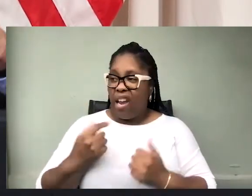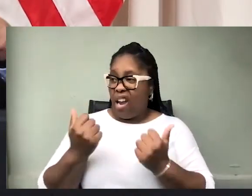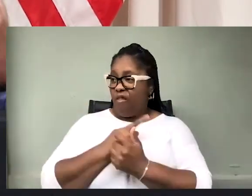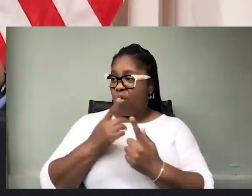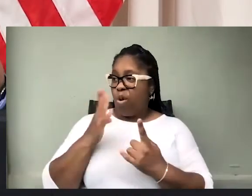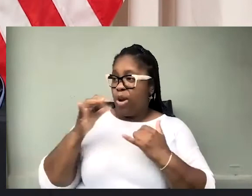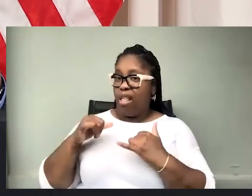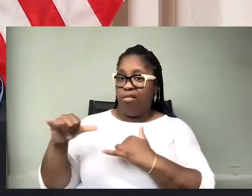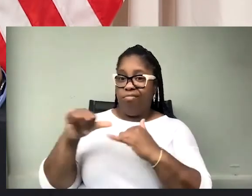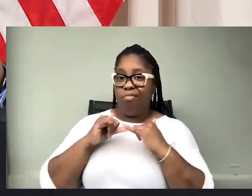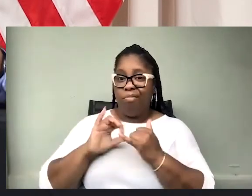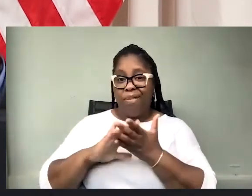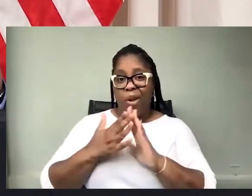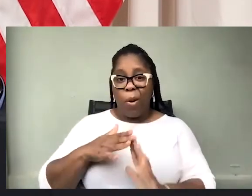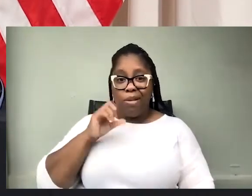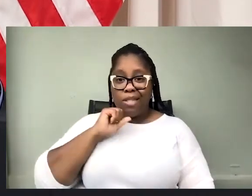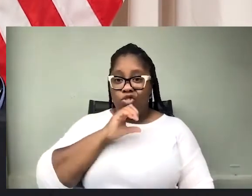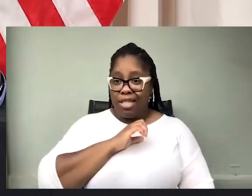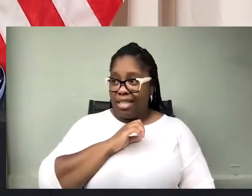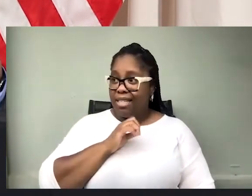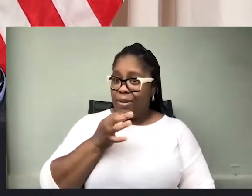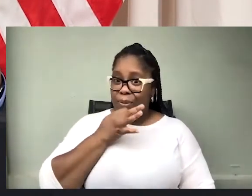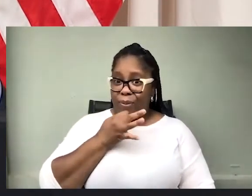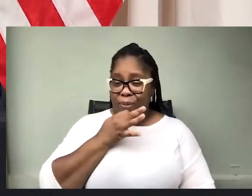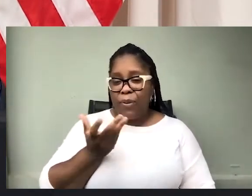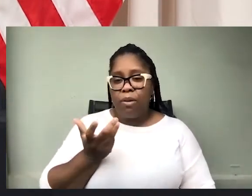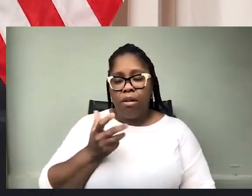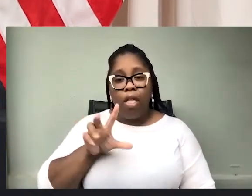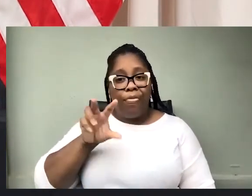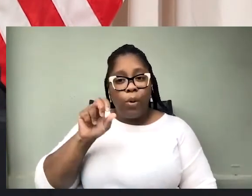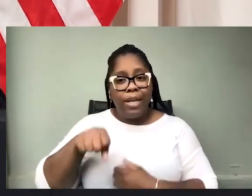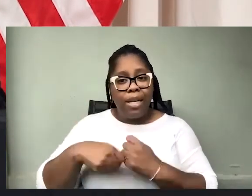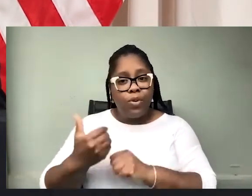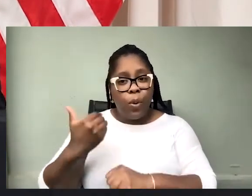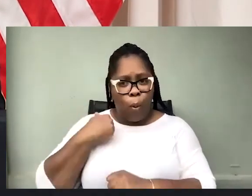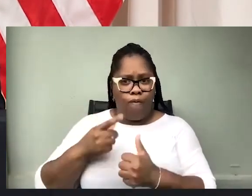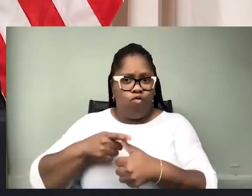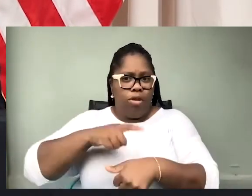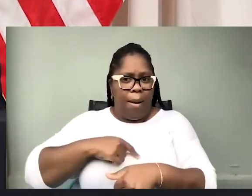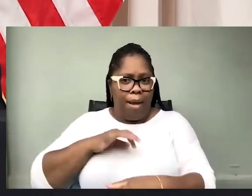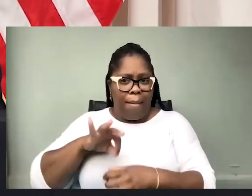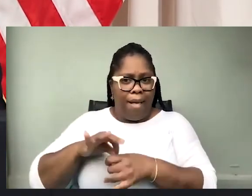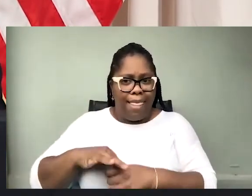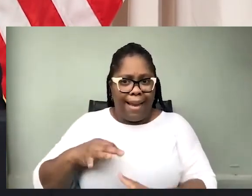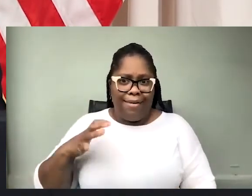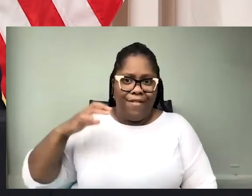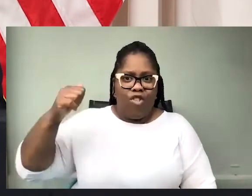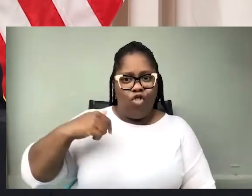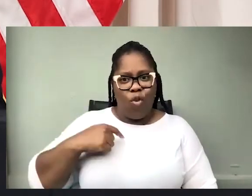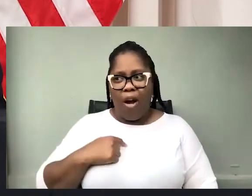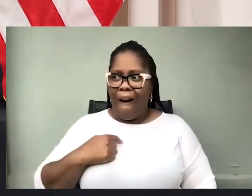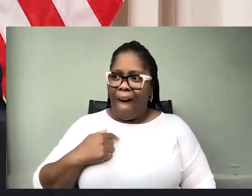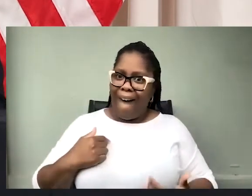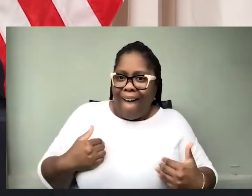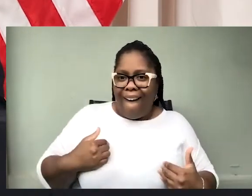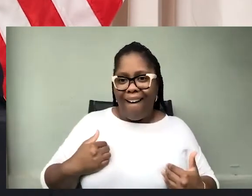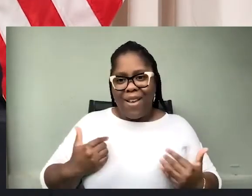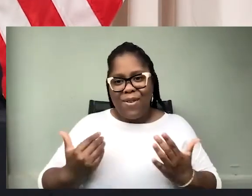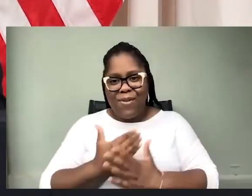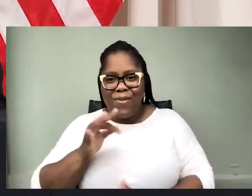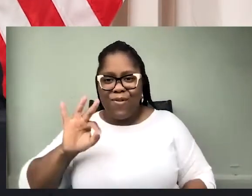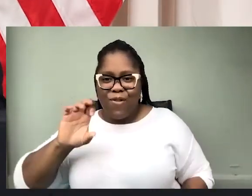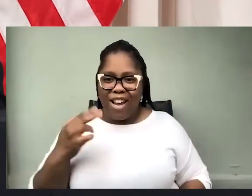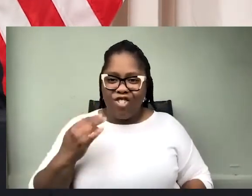same category at some point in time. When I was first elected 30 years ago, I thought new and fresh ideas by young people were the most